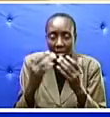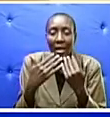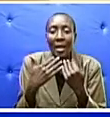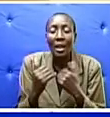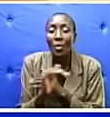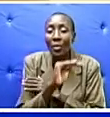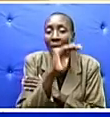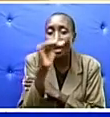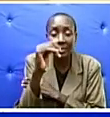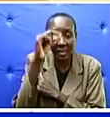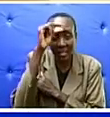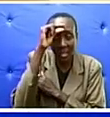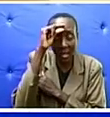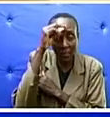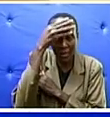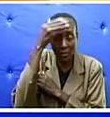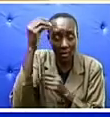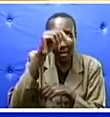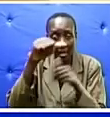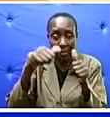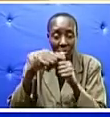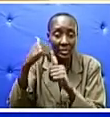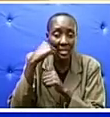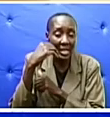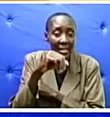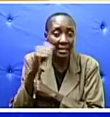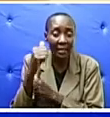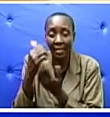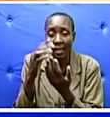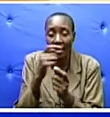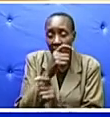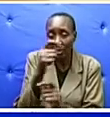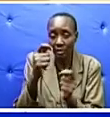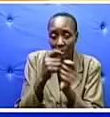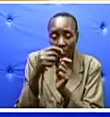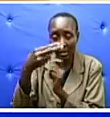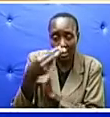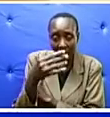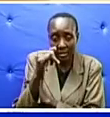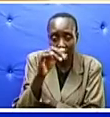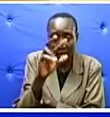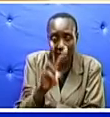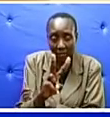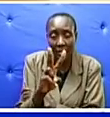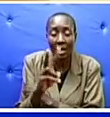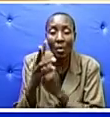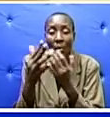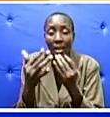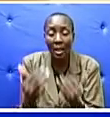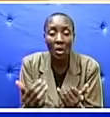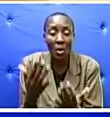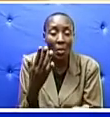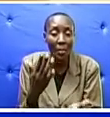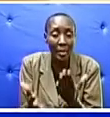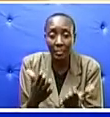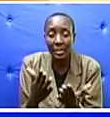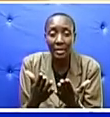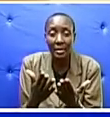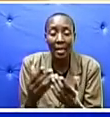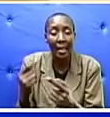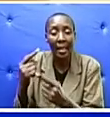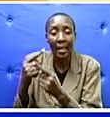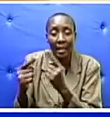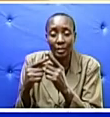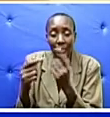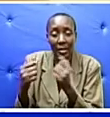other chronic illnesses, and specifically HIV? Are we now looking at two pandemics